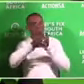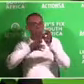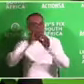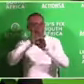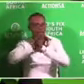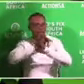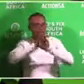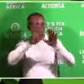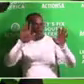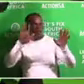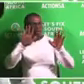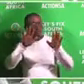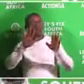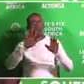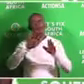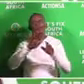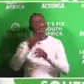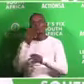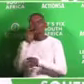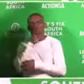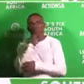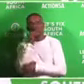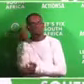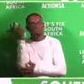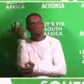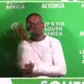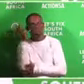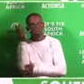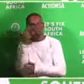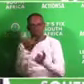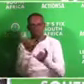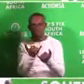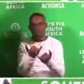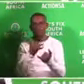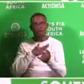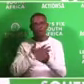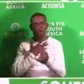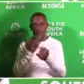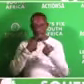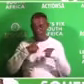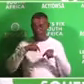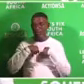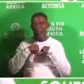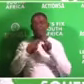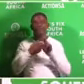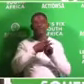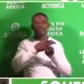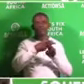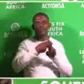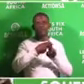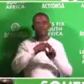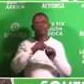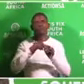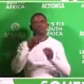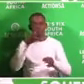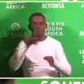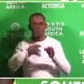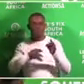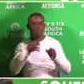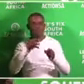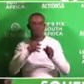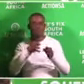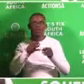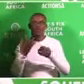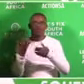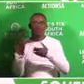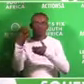what is the speaker just really spoke about. I really want us as a party to embrace immigrants into